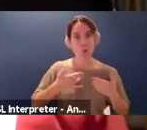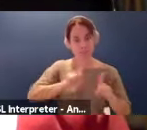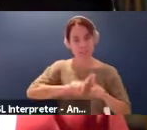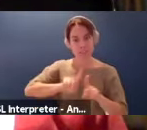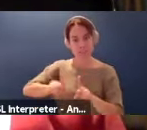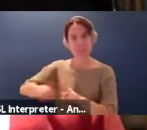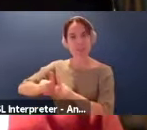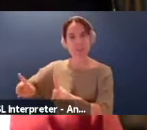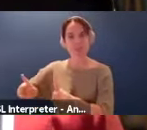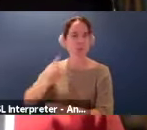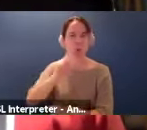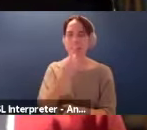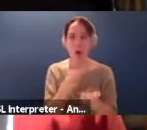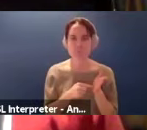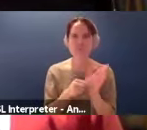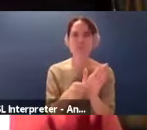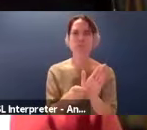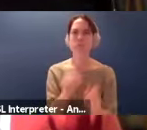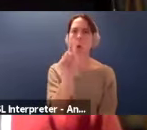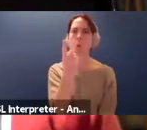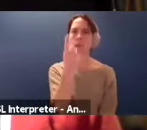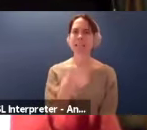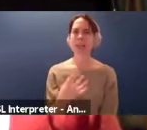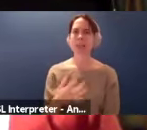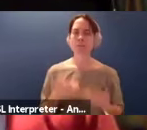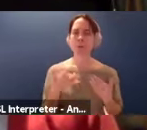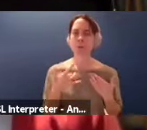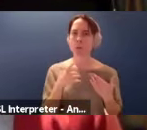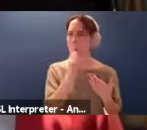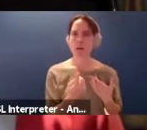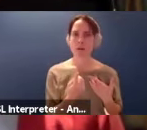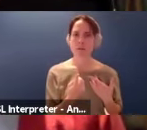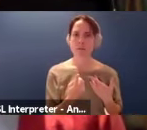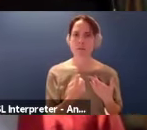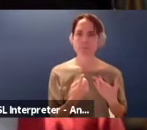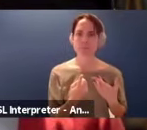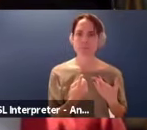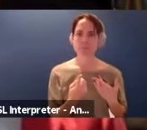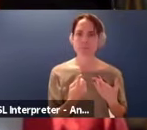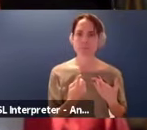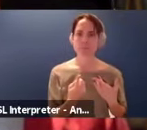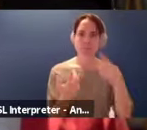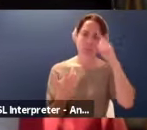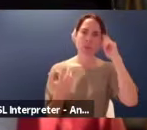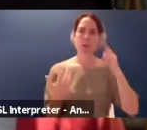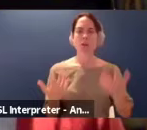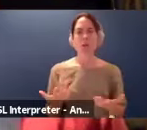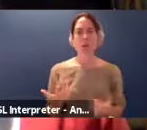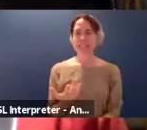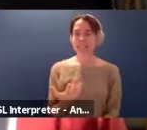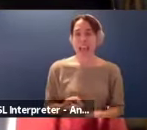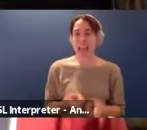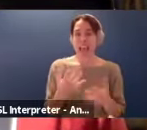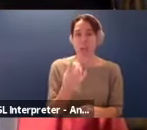it's very important that what we're presenting it is um is not aligned with any one particular thing because it